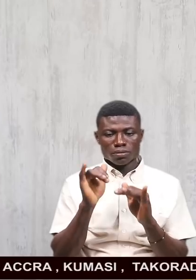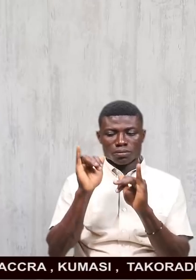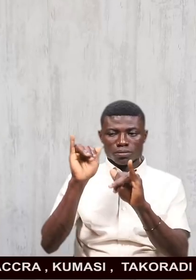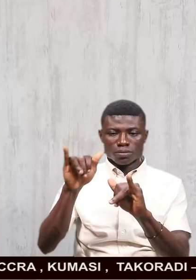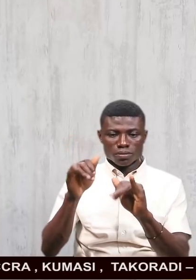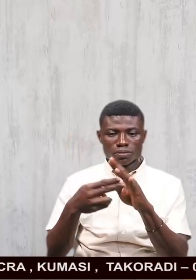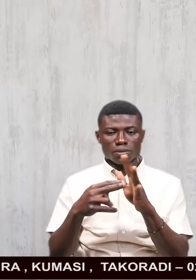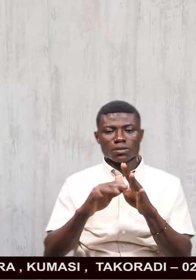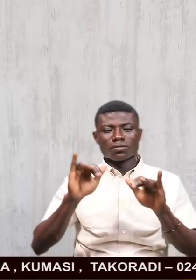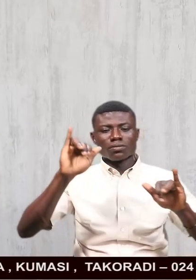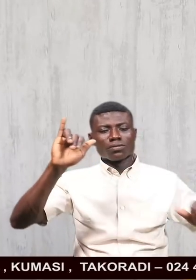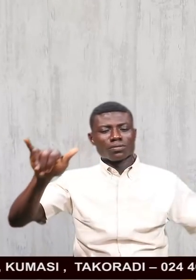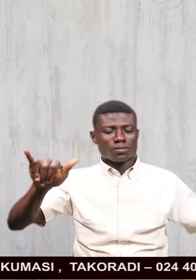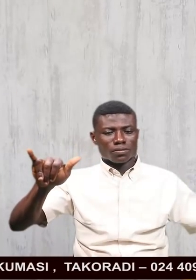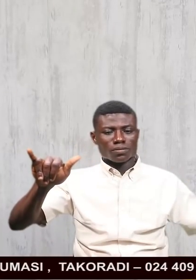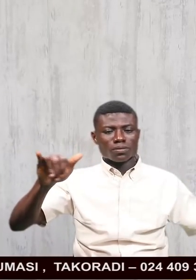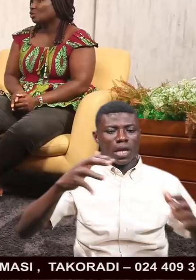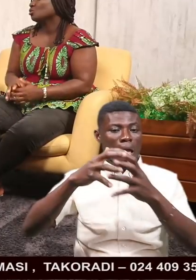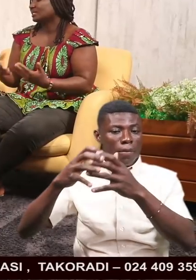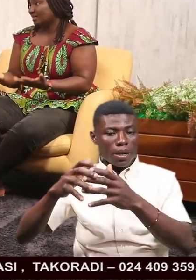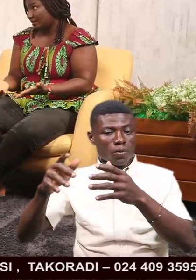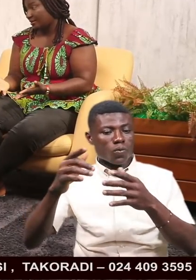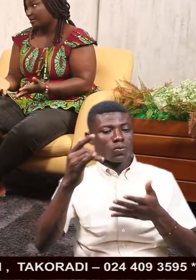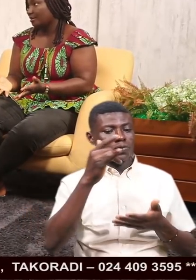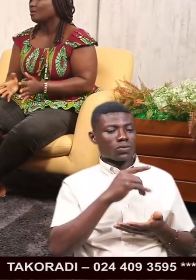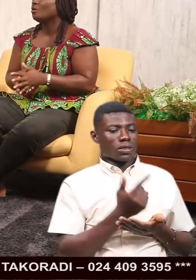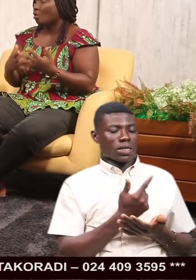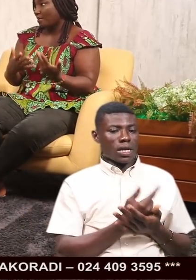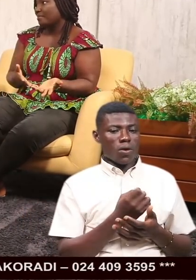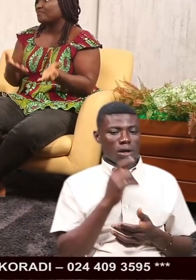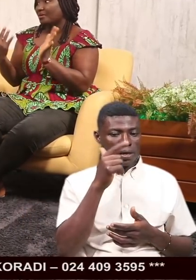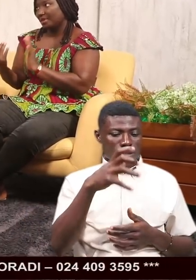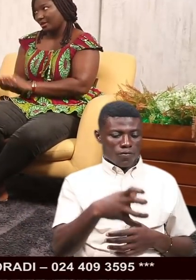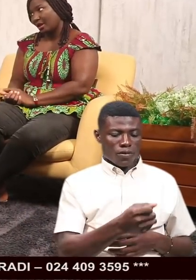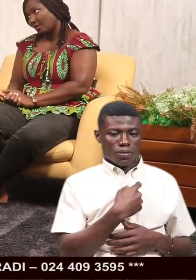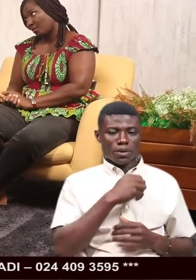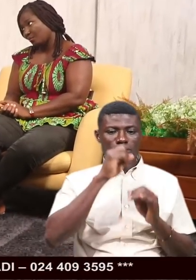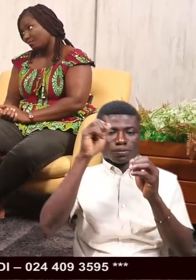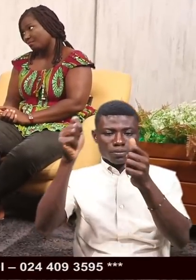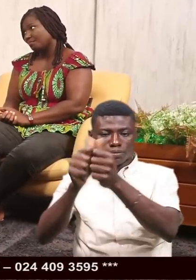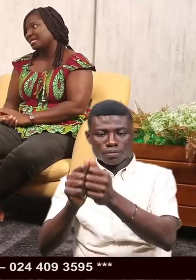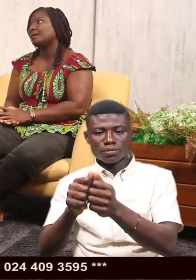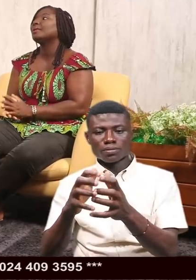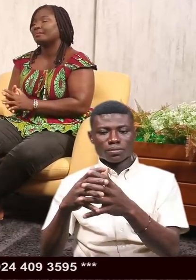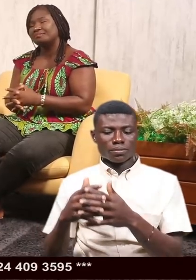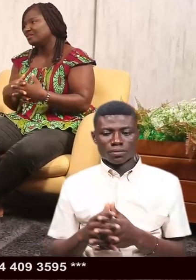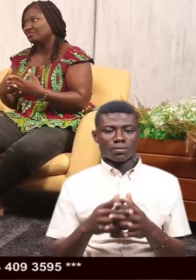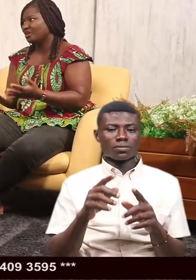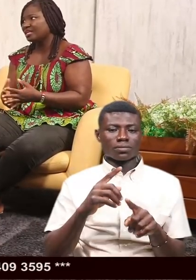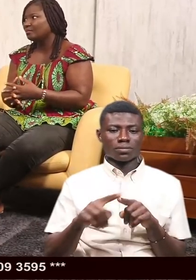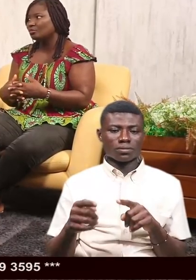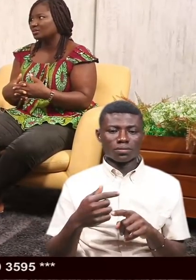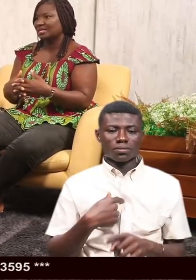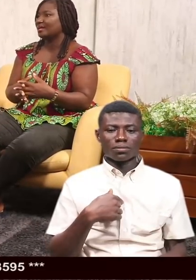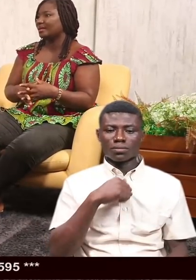wat na Ghana na later beba befa wako no say o beba befa me akọ na mu nyina wat na mi